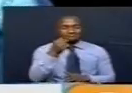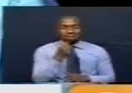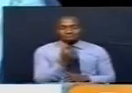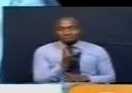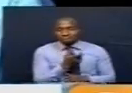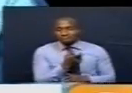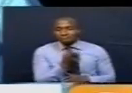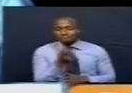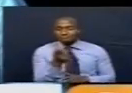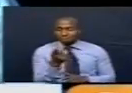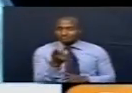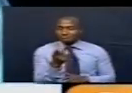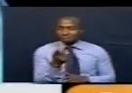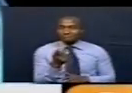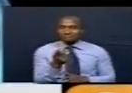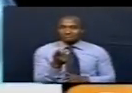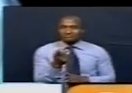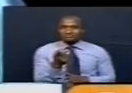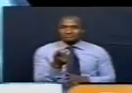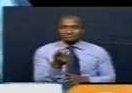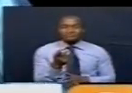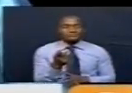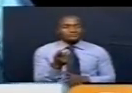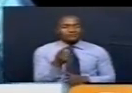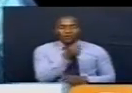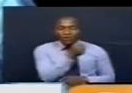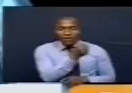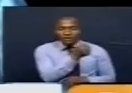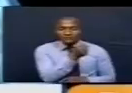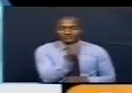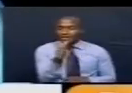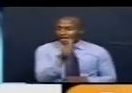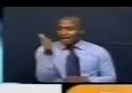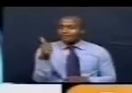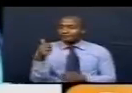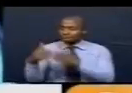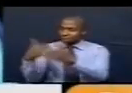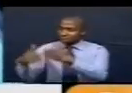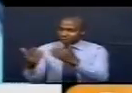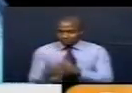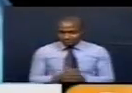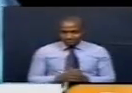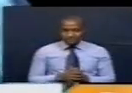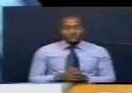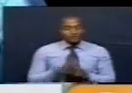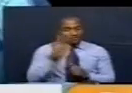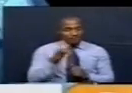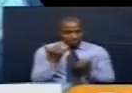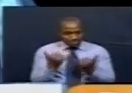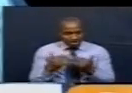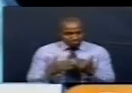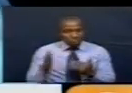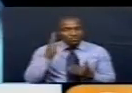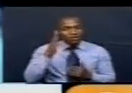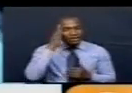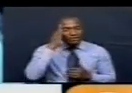the flag for the Kaple Tundo Ward were put on hold, and other seats will continue. And so, and any time from now, we will be able to know who is